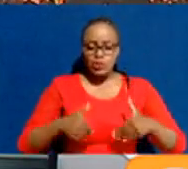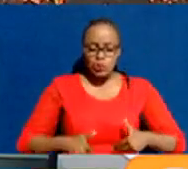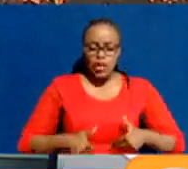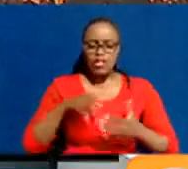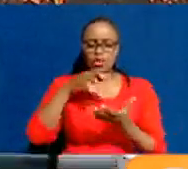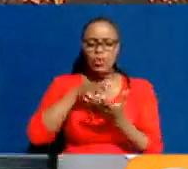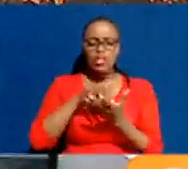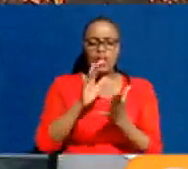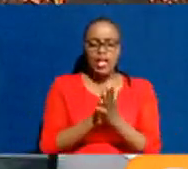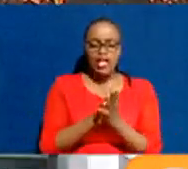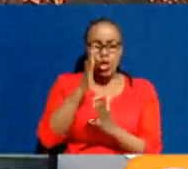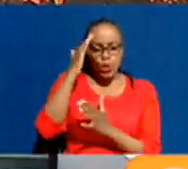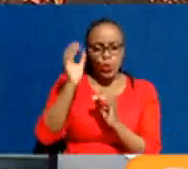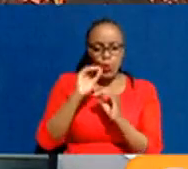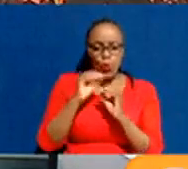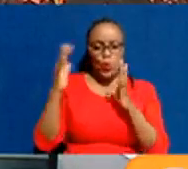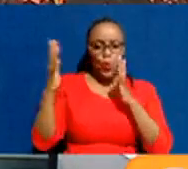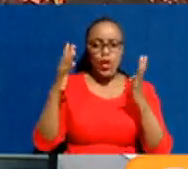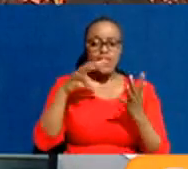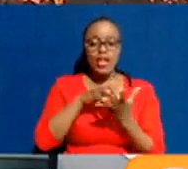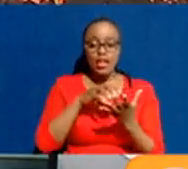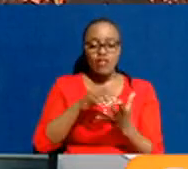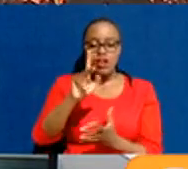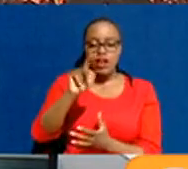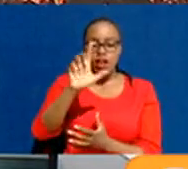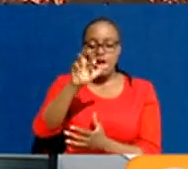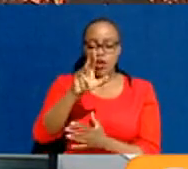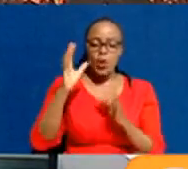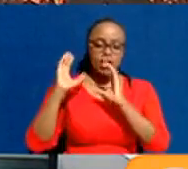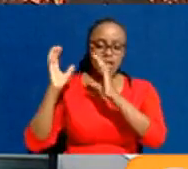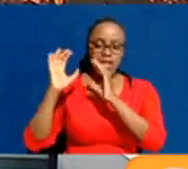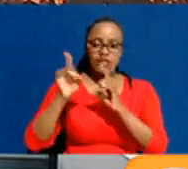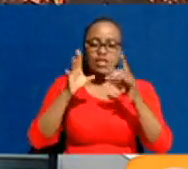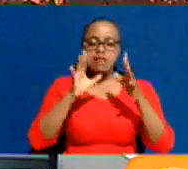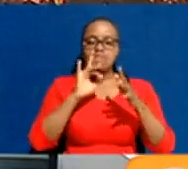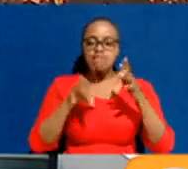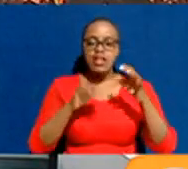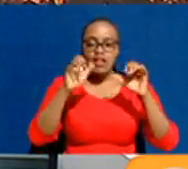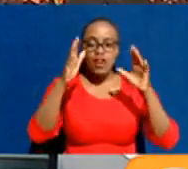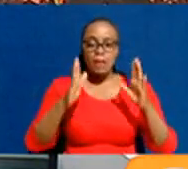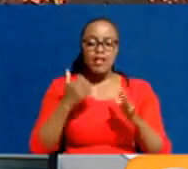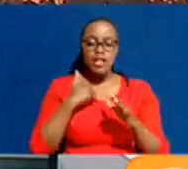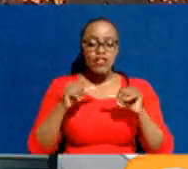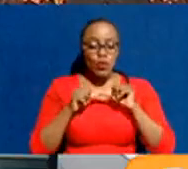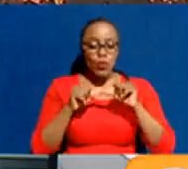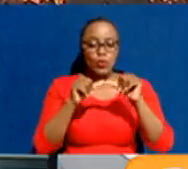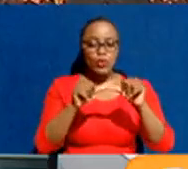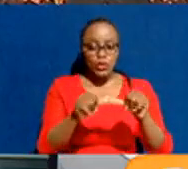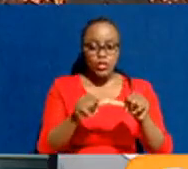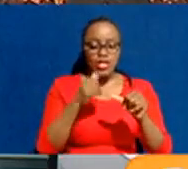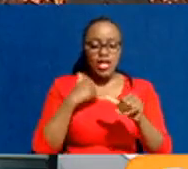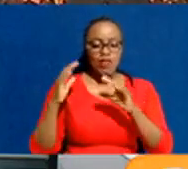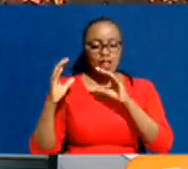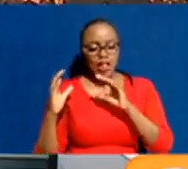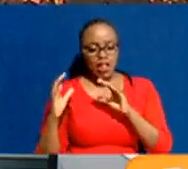situations and unpredictable weather conditions in the country. KALRO Kilifi Director Finyale Pole says farmers have continued to bear the